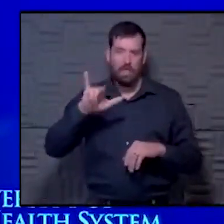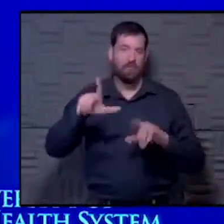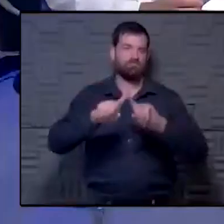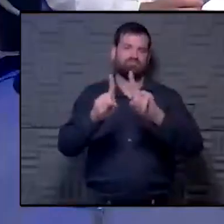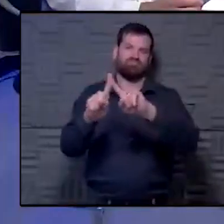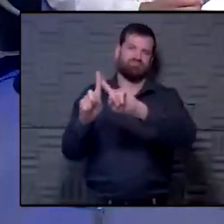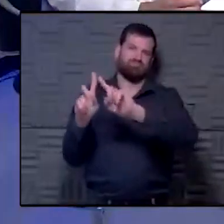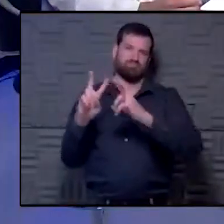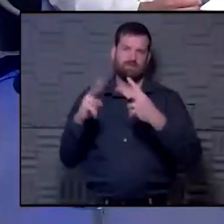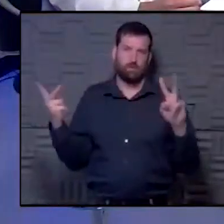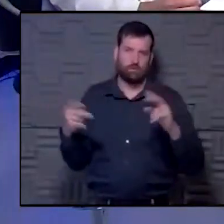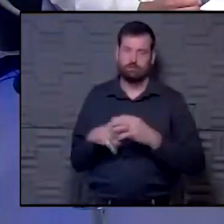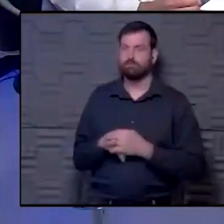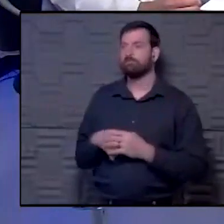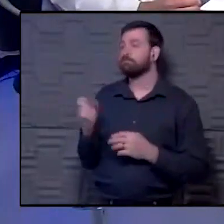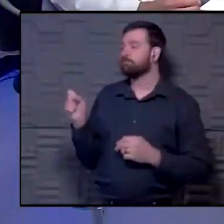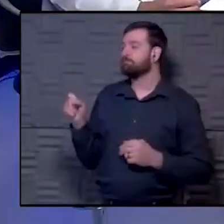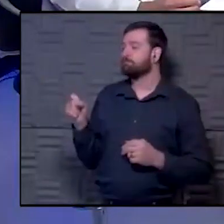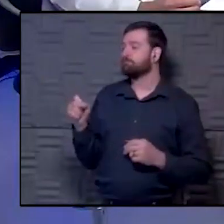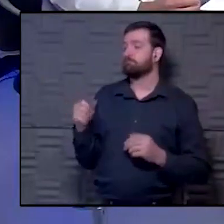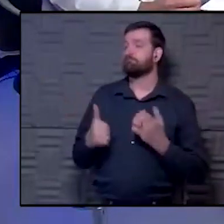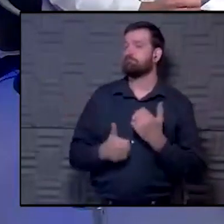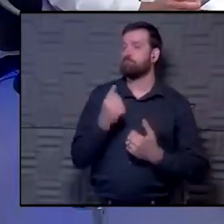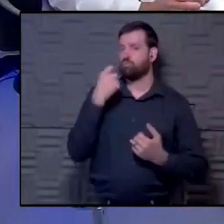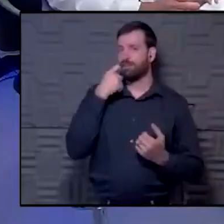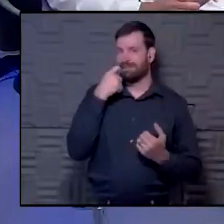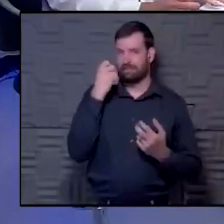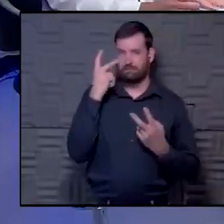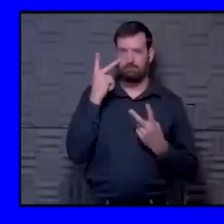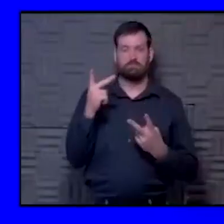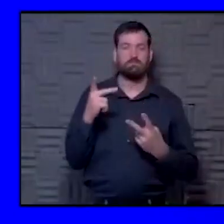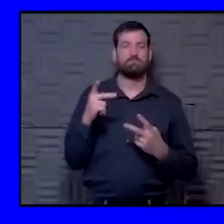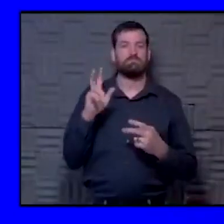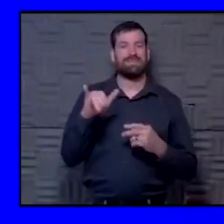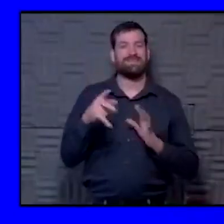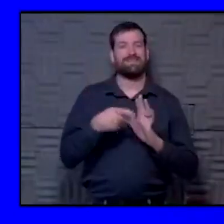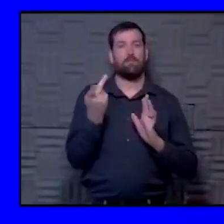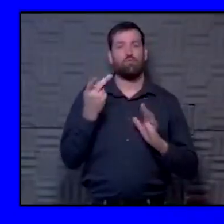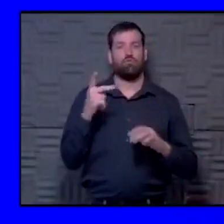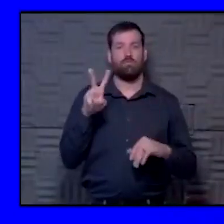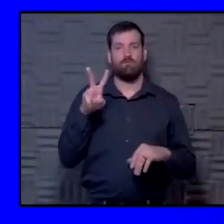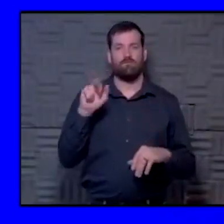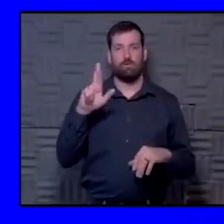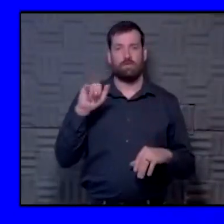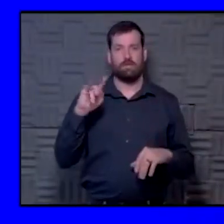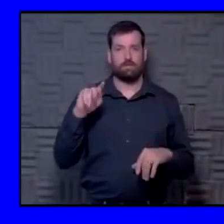there, Hawkeye. Yeah, I mean, the most recent one that I've heard about that double variant,